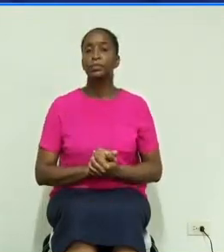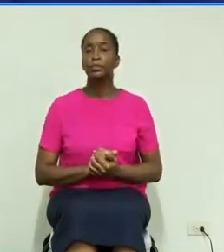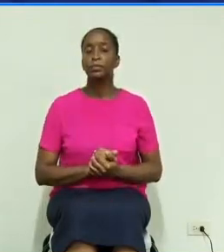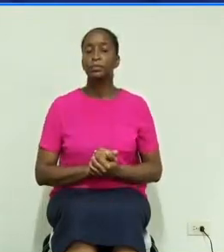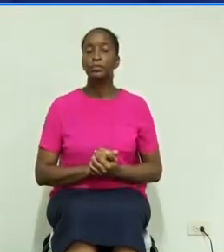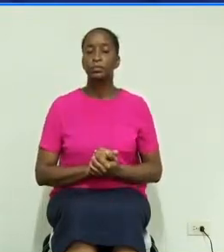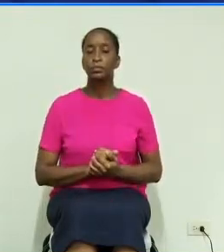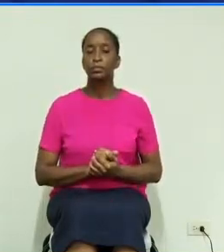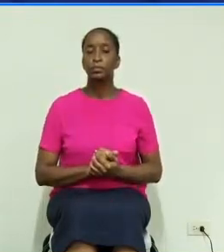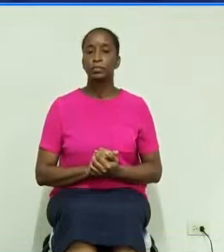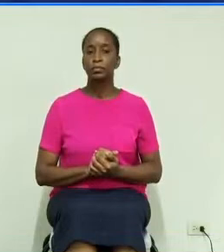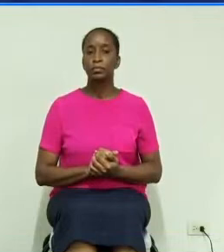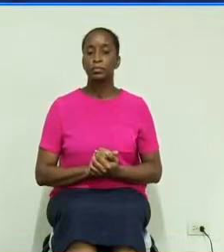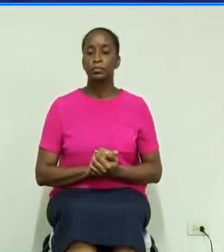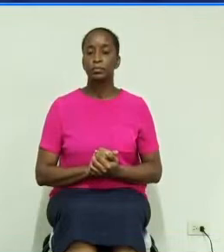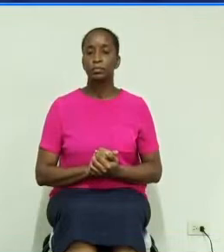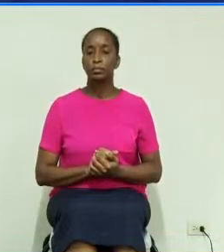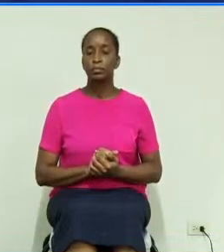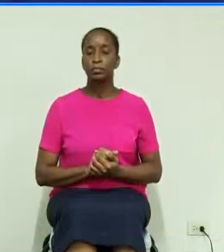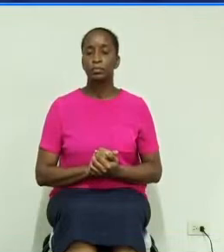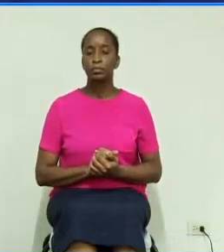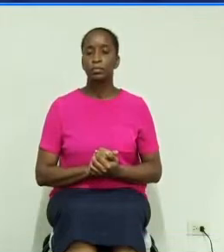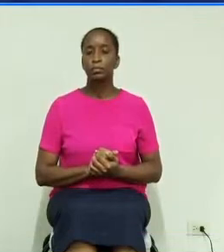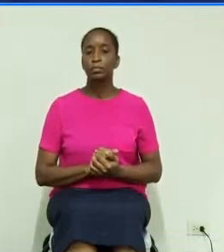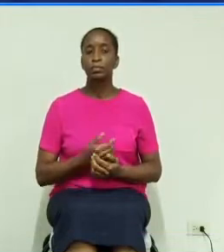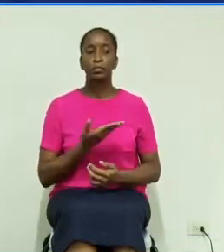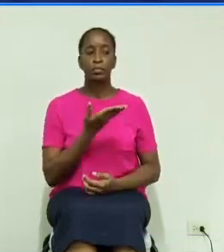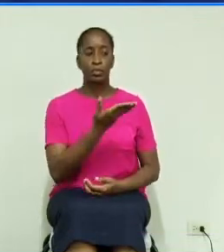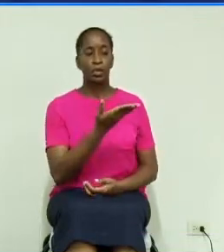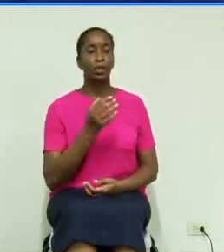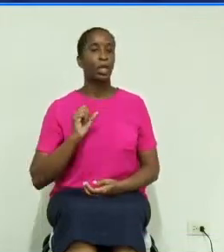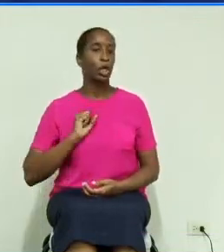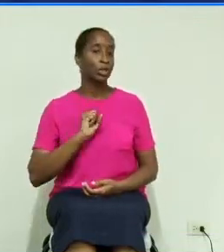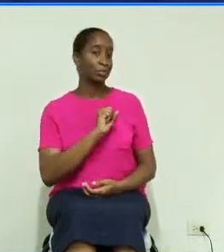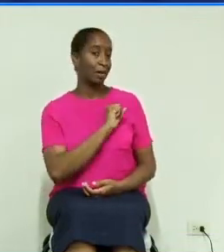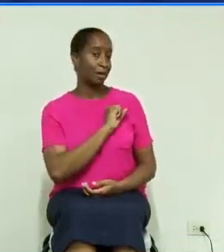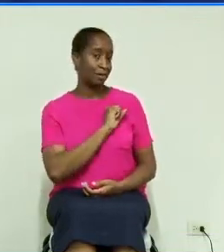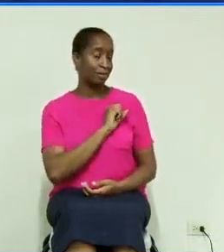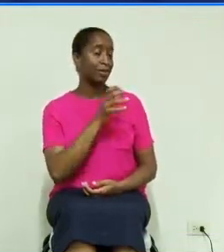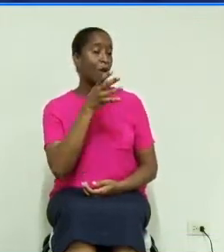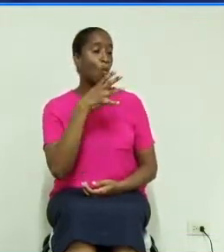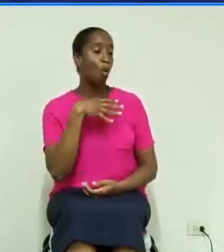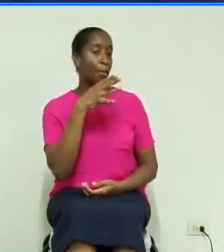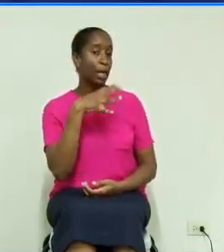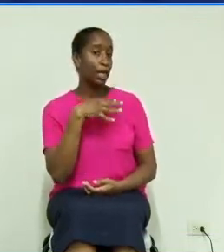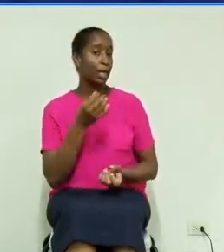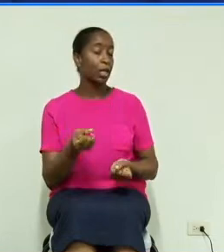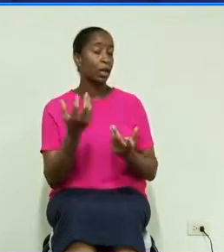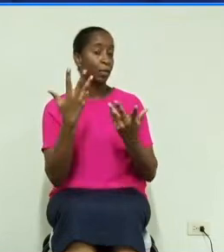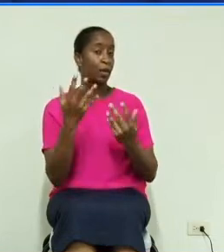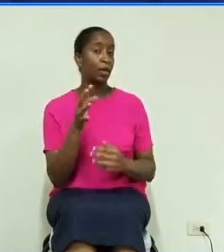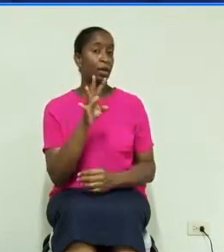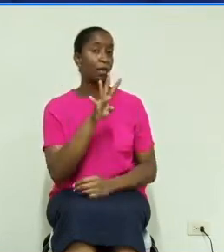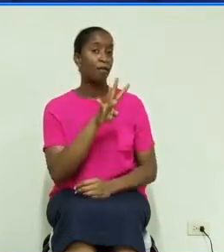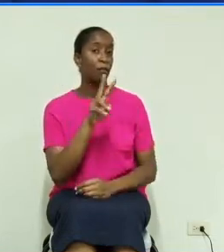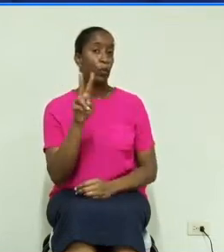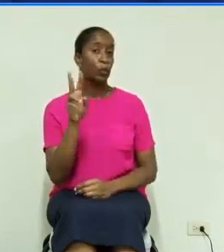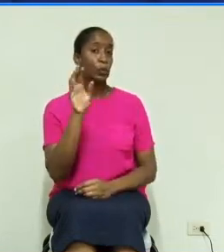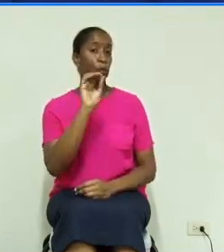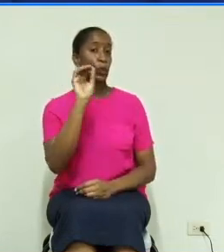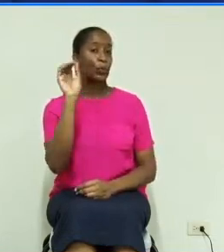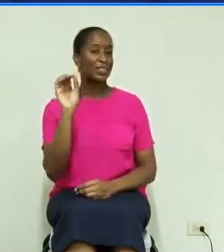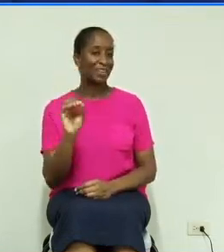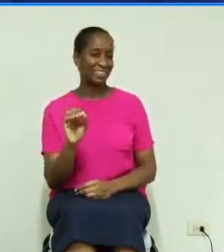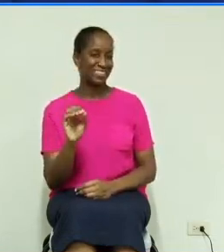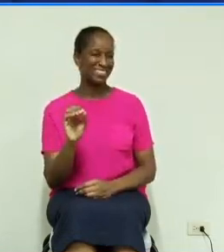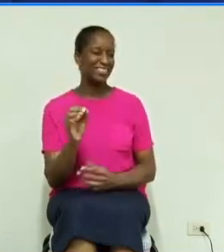30%. Right? Now, in our Senate right now, we are at 42%, and I would like us to think above the 30%, because I